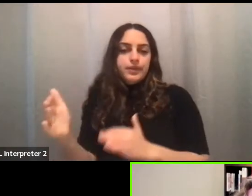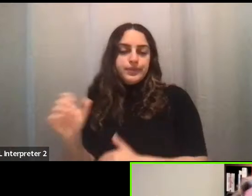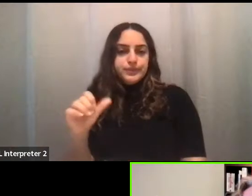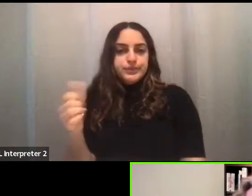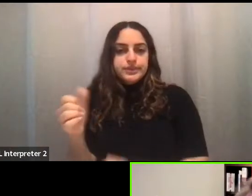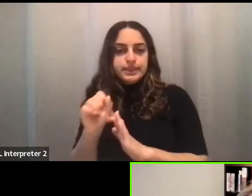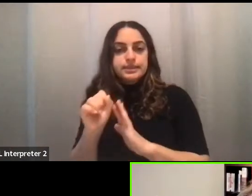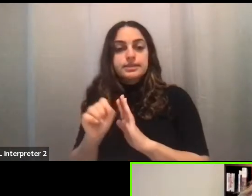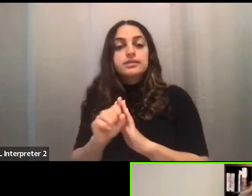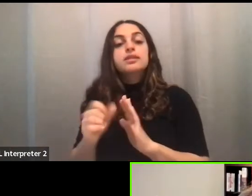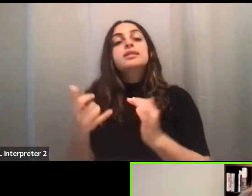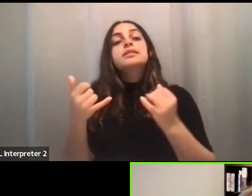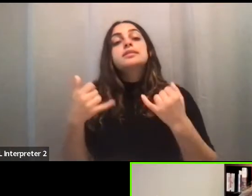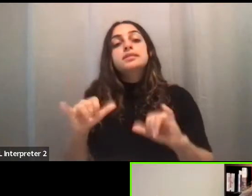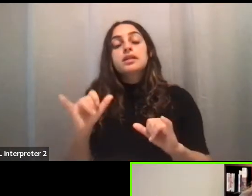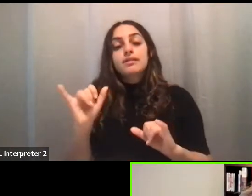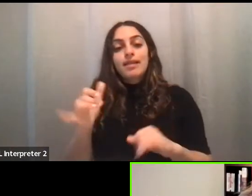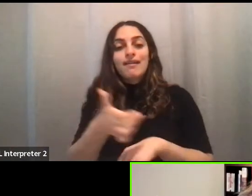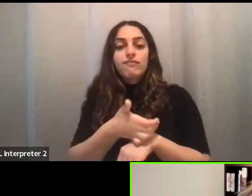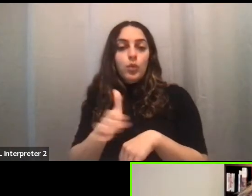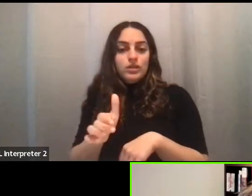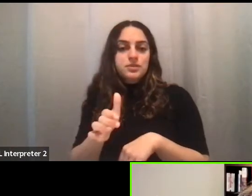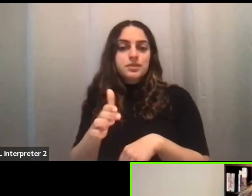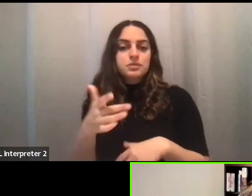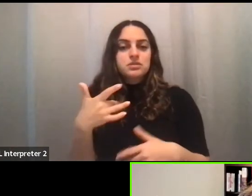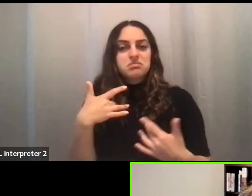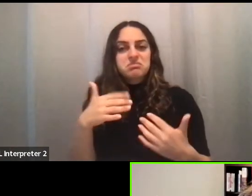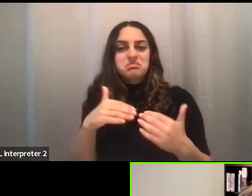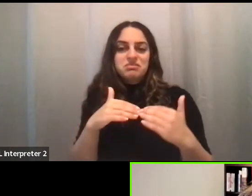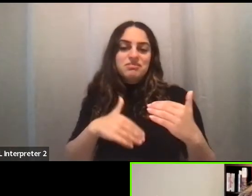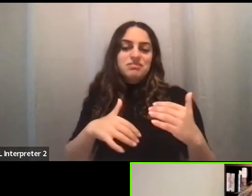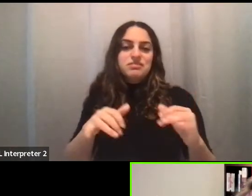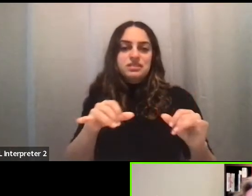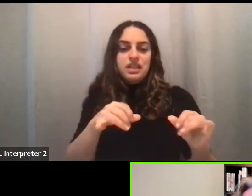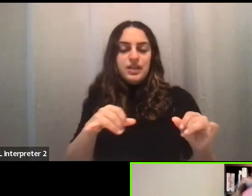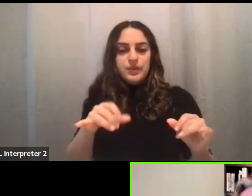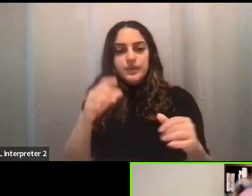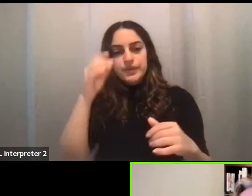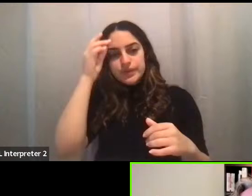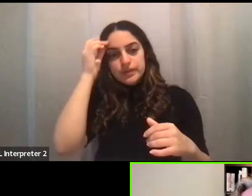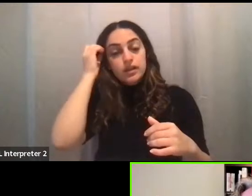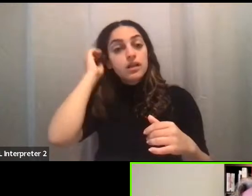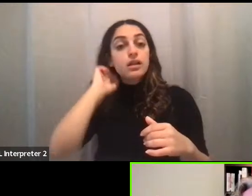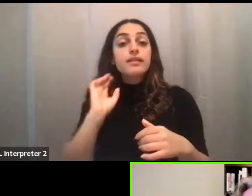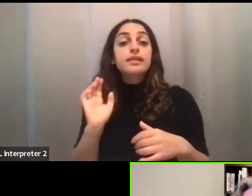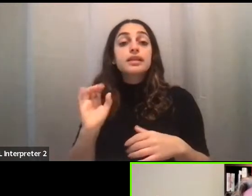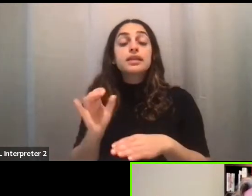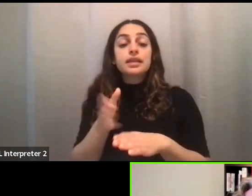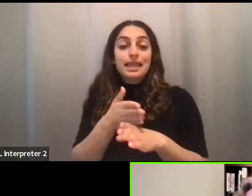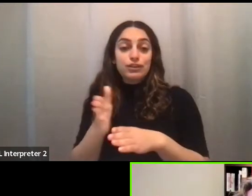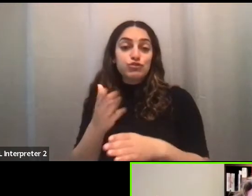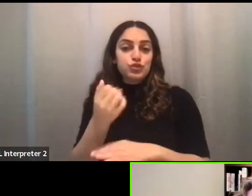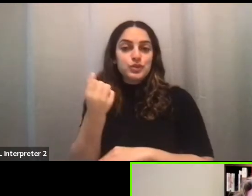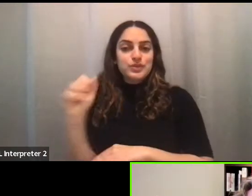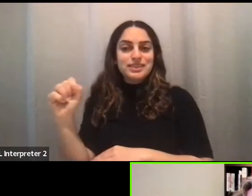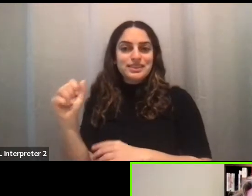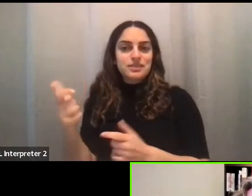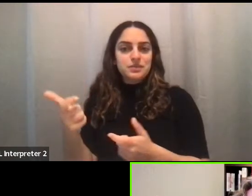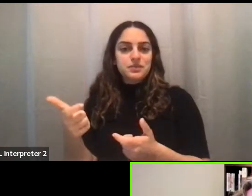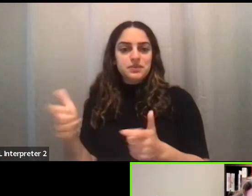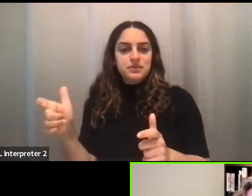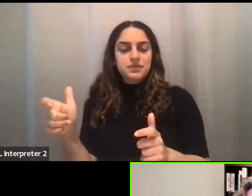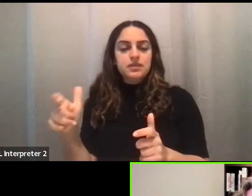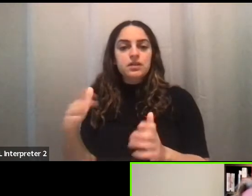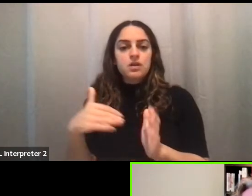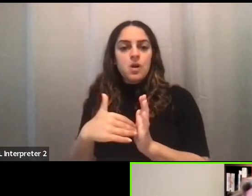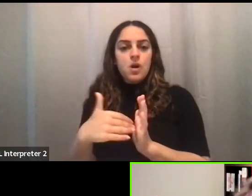still the enforcement was usually substandard uh industry resistance was significant and often